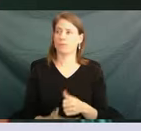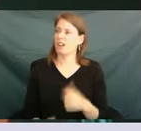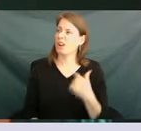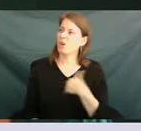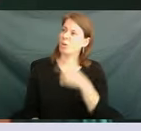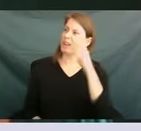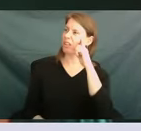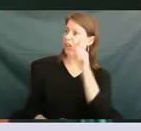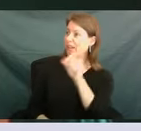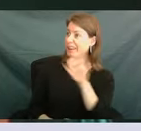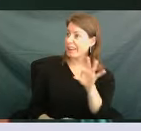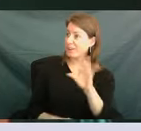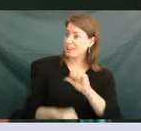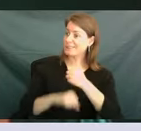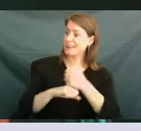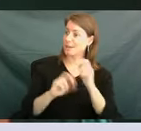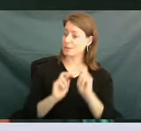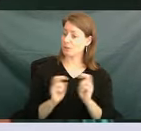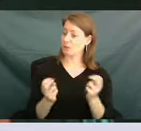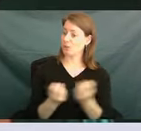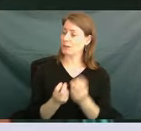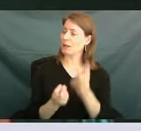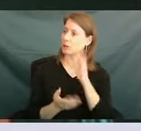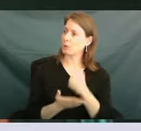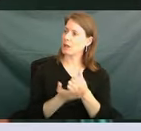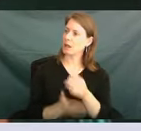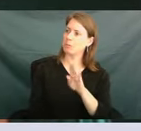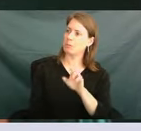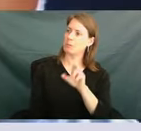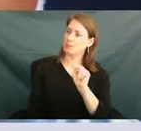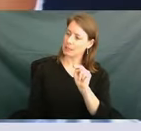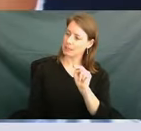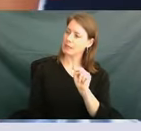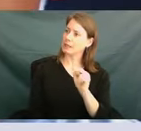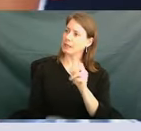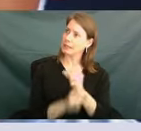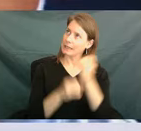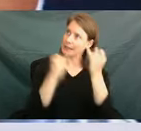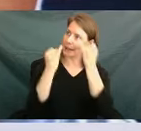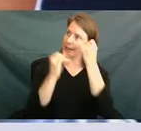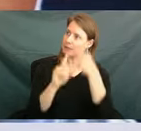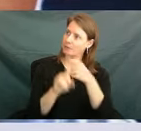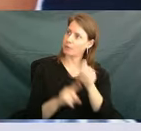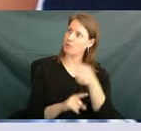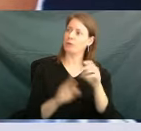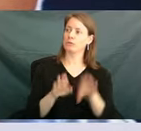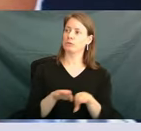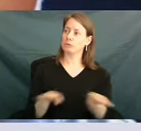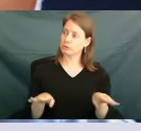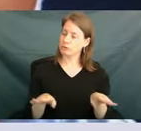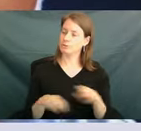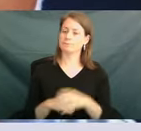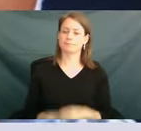for some strategies from some of the other children who could come up with ideas. It's for Ben, and we're